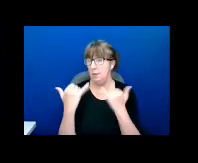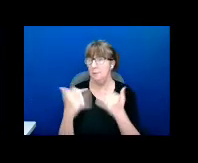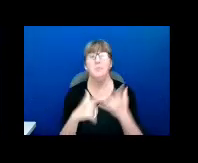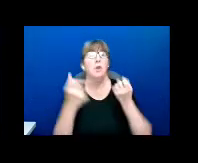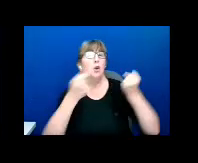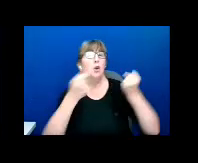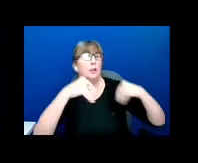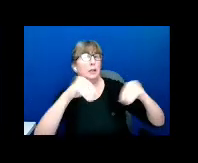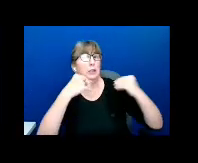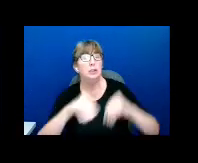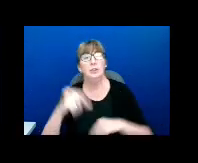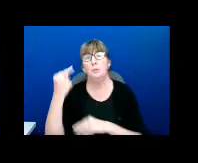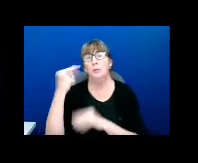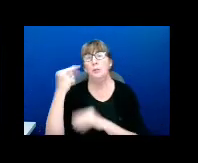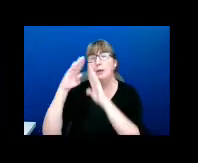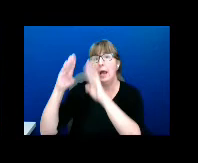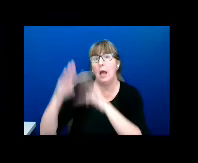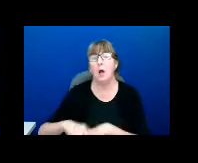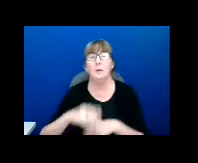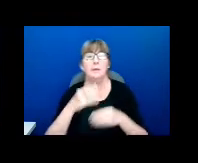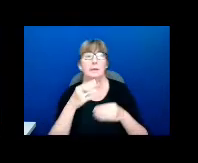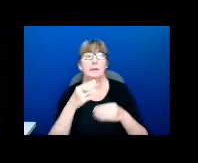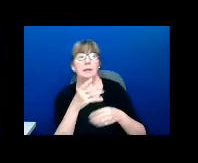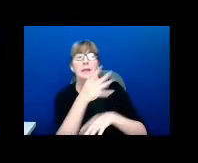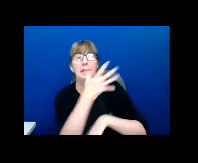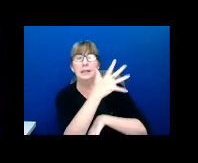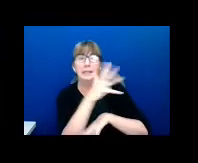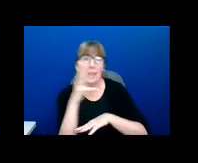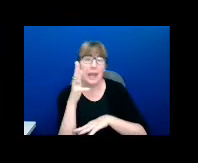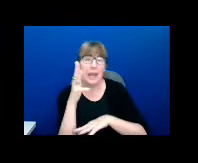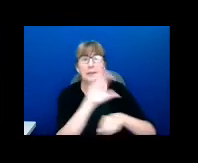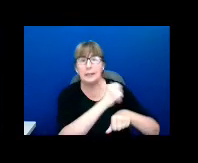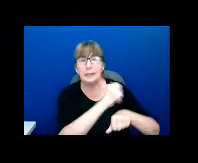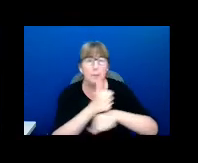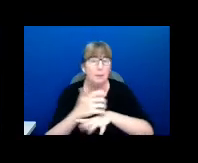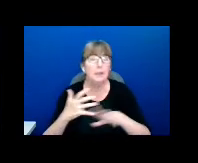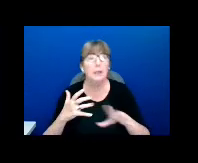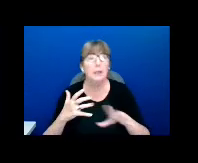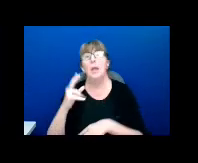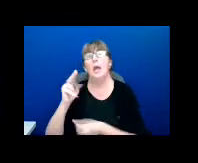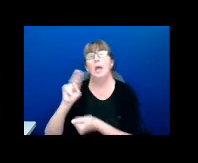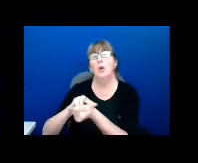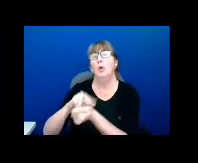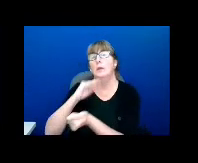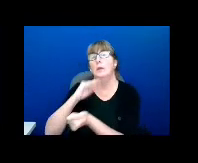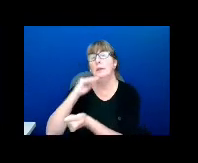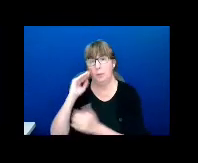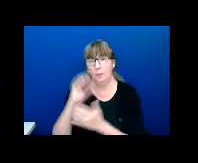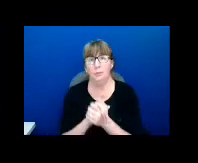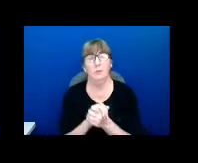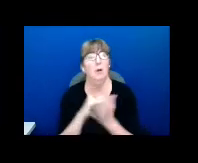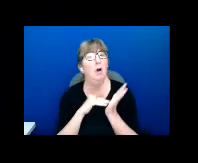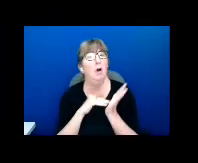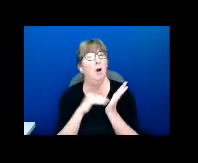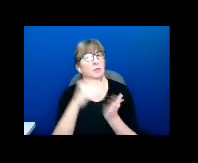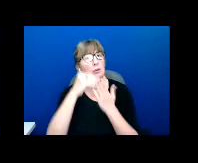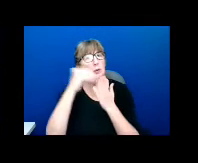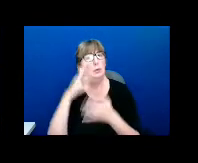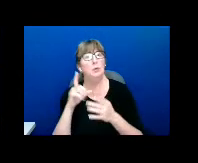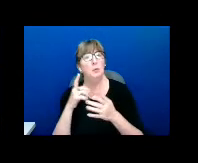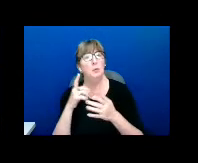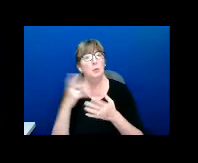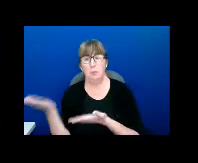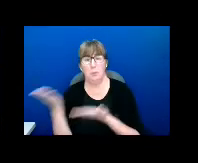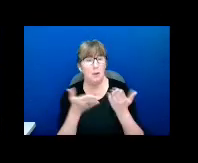greenhouses, landscaping, and nursing homes. A lot of times we take students into businesses that have different skill levels, and some places